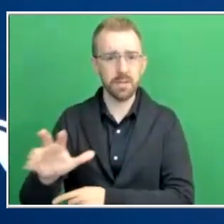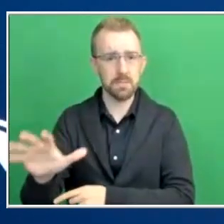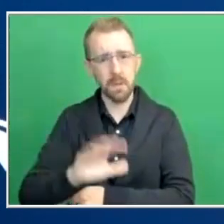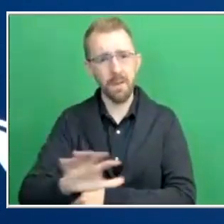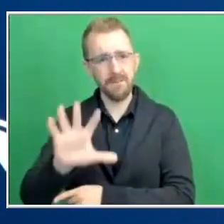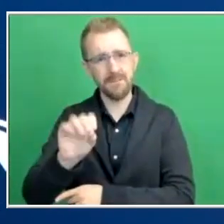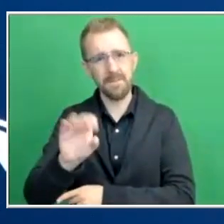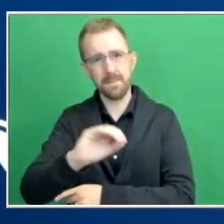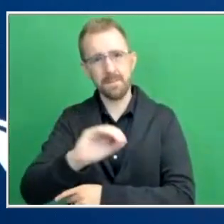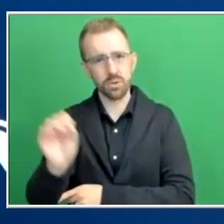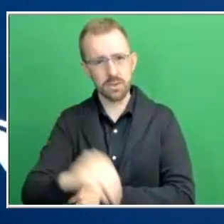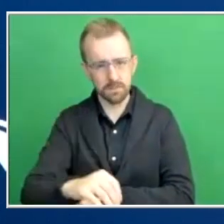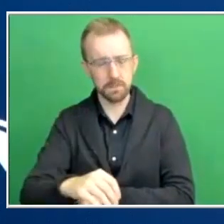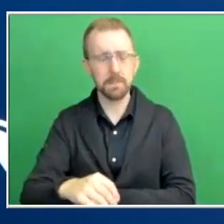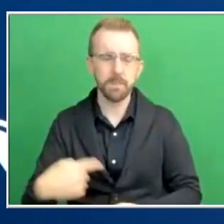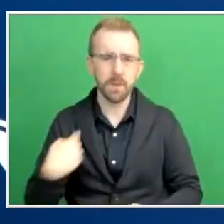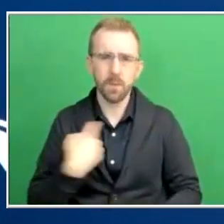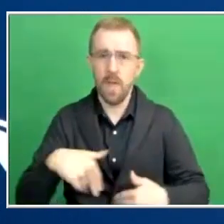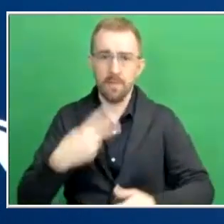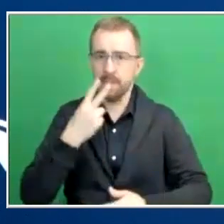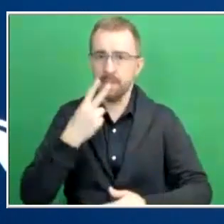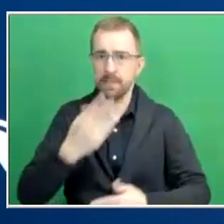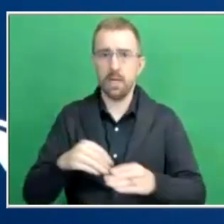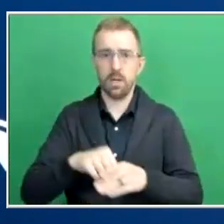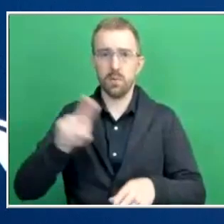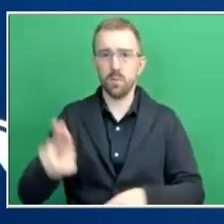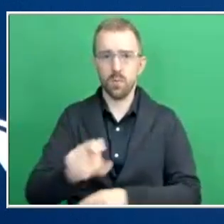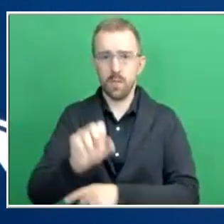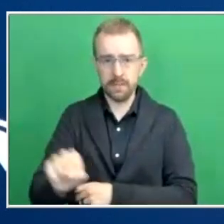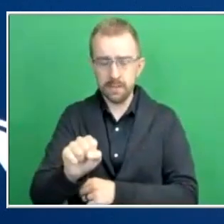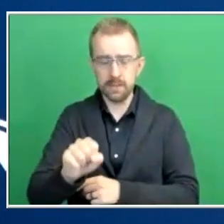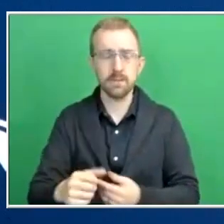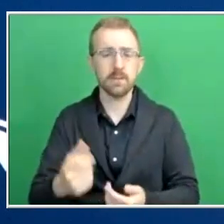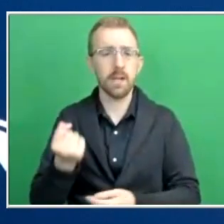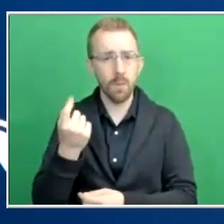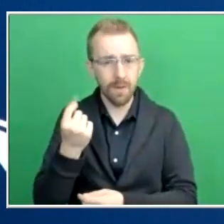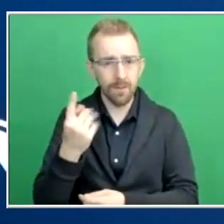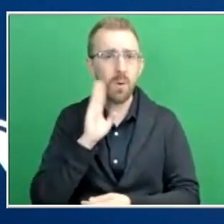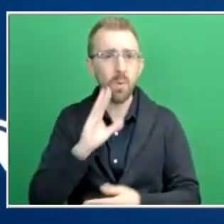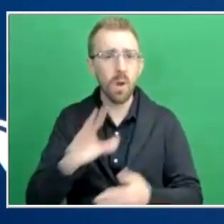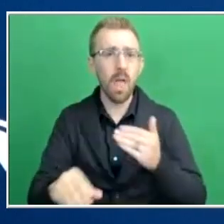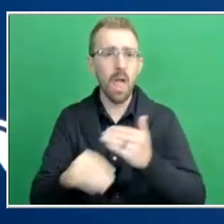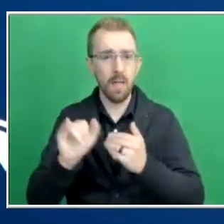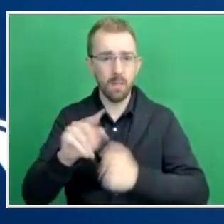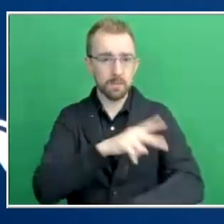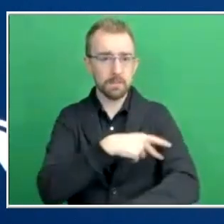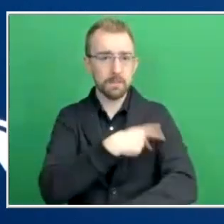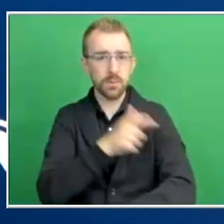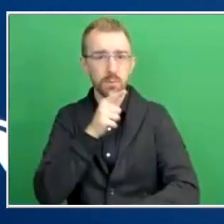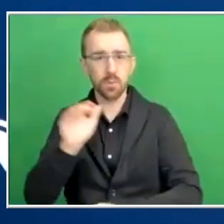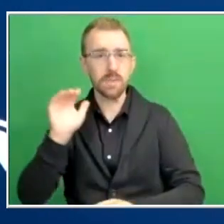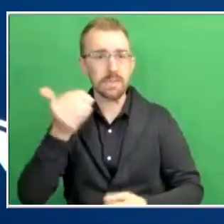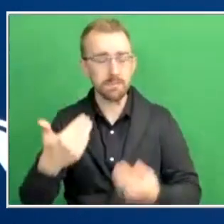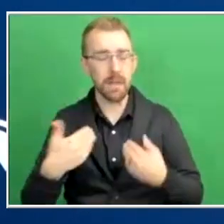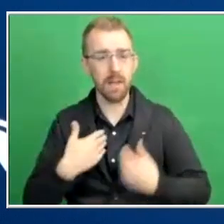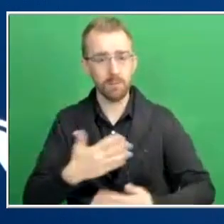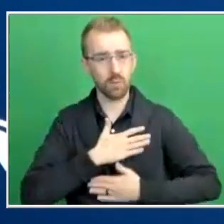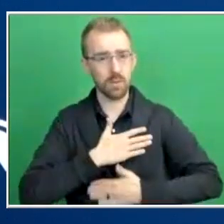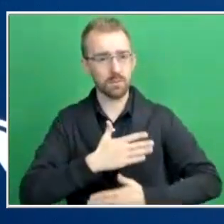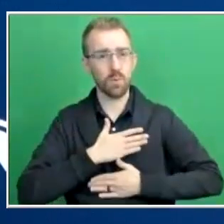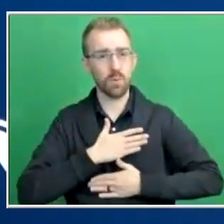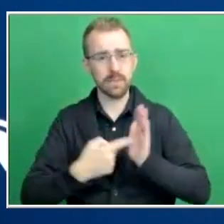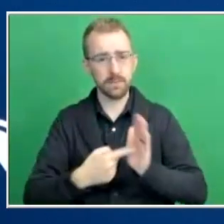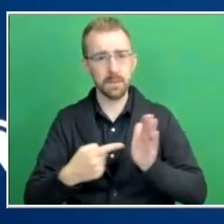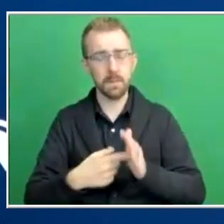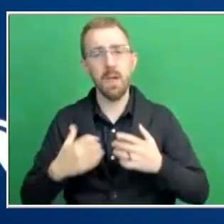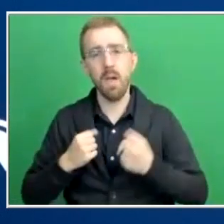50%. Certainly we haven't seen that here in the United States. However, I would say that those patients that did seem to have respiratory symptoms, those healthcare